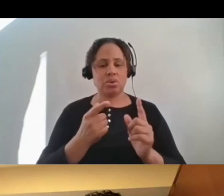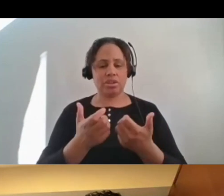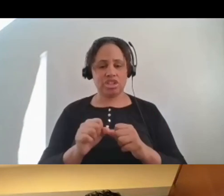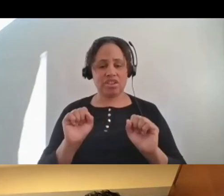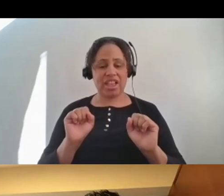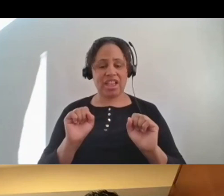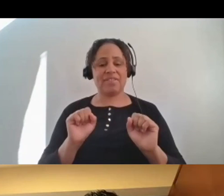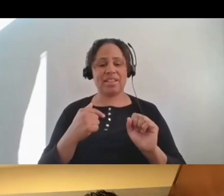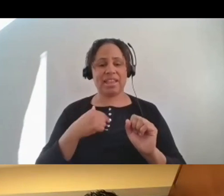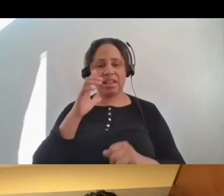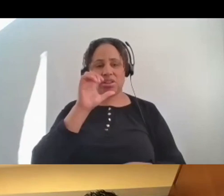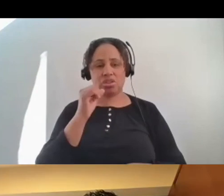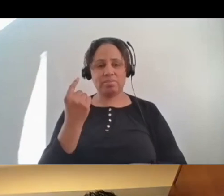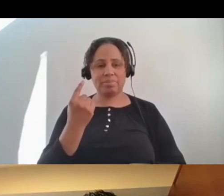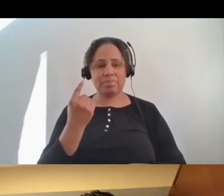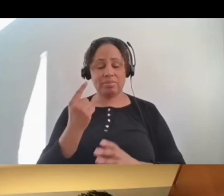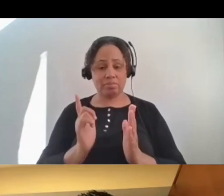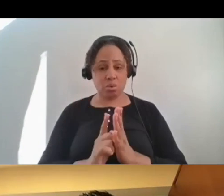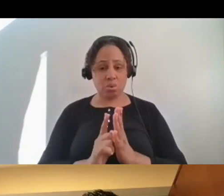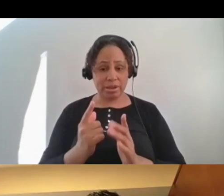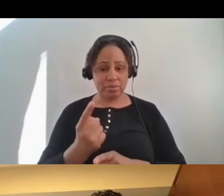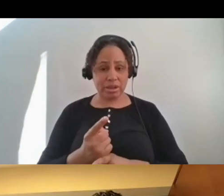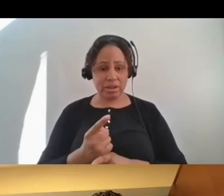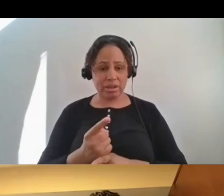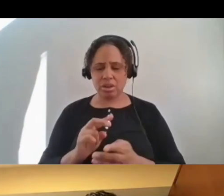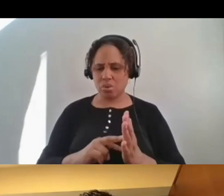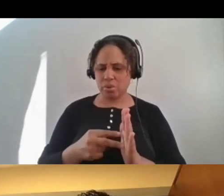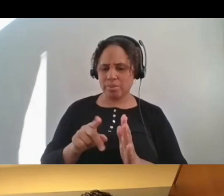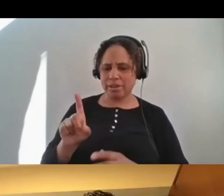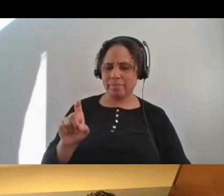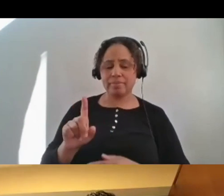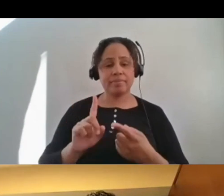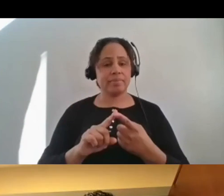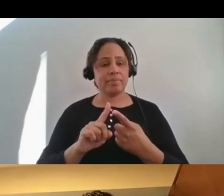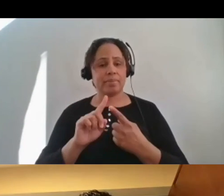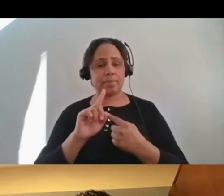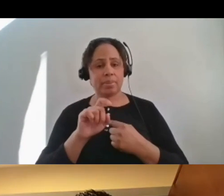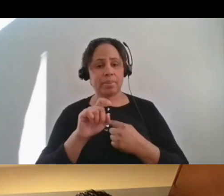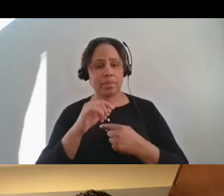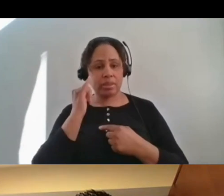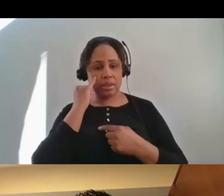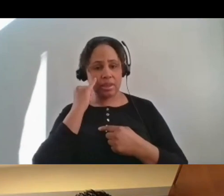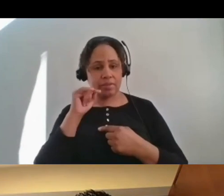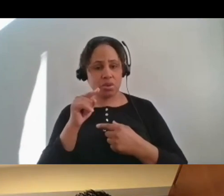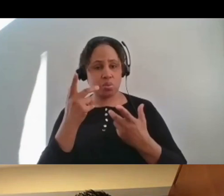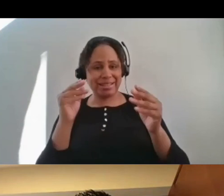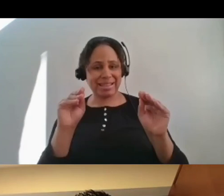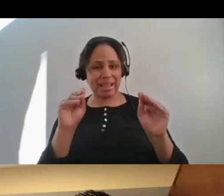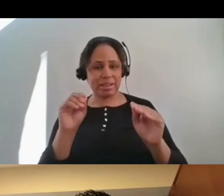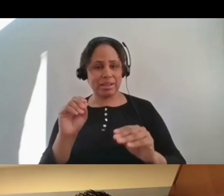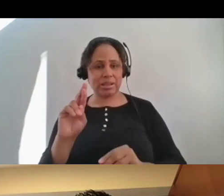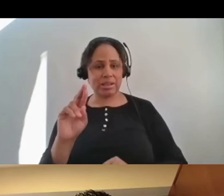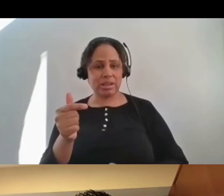something that would be considered prohibited, right? What do you mean? One of the questions was if you're selling an organ to